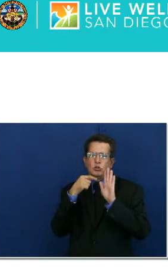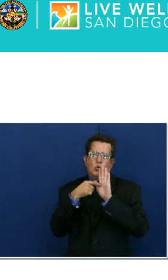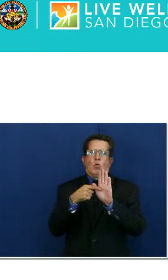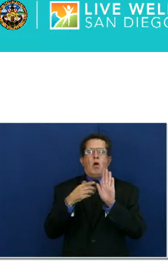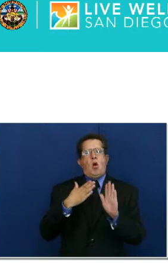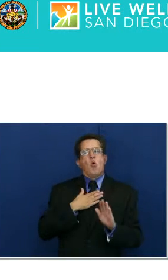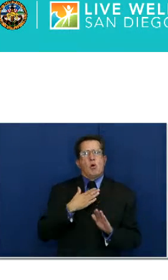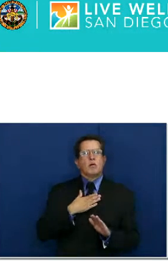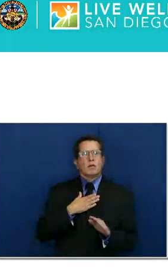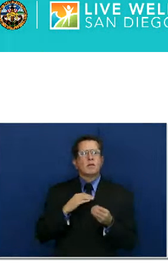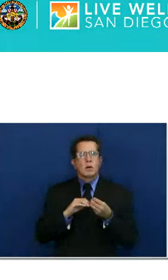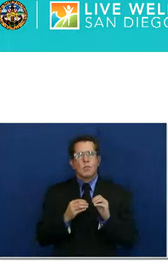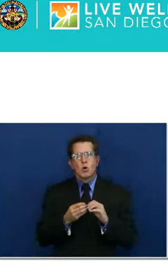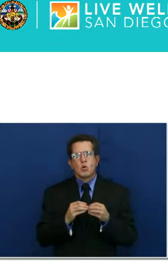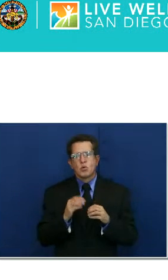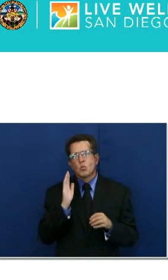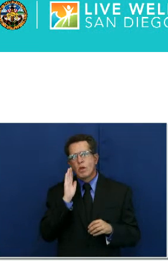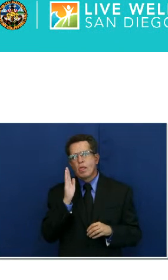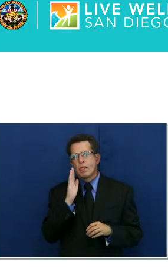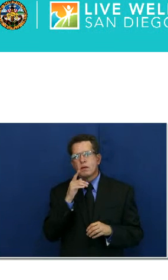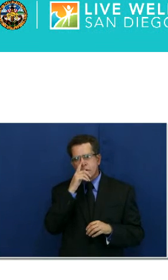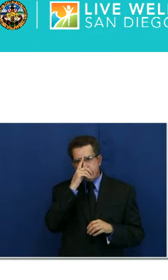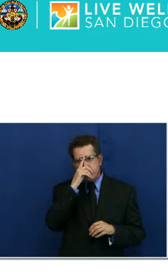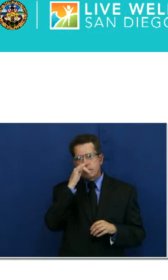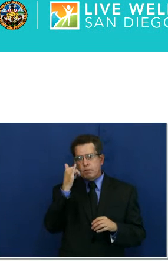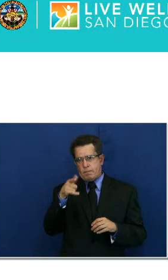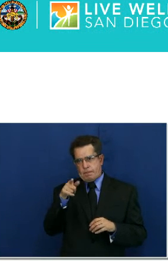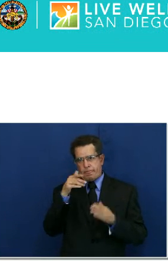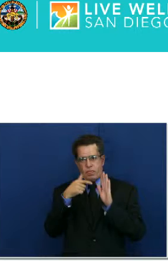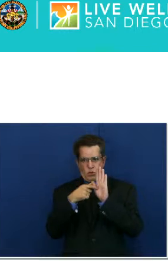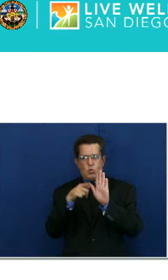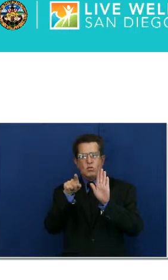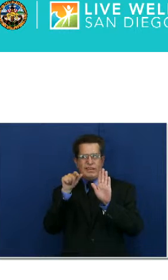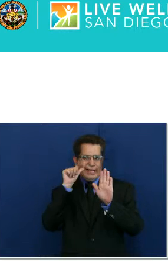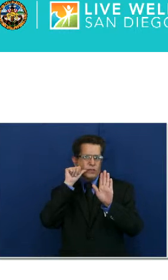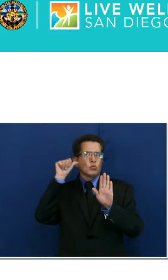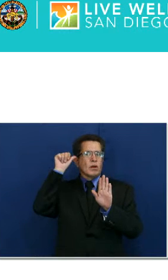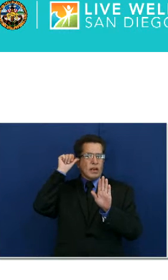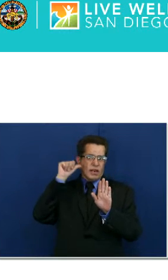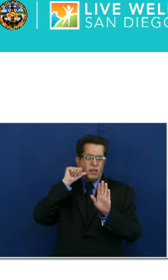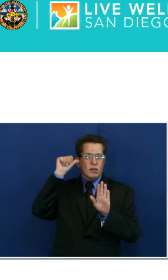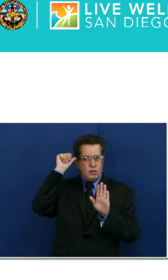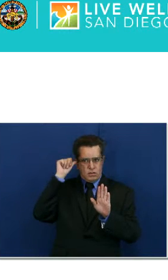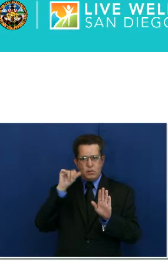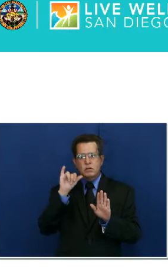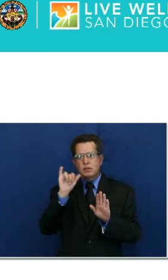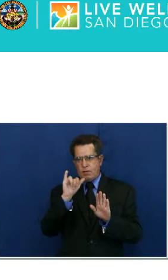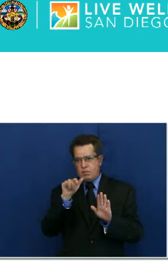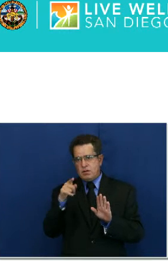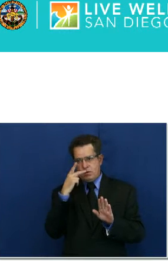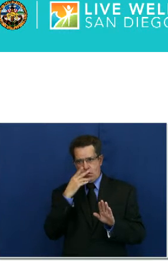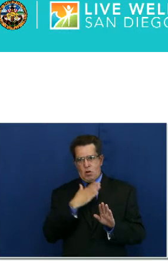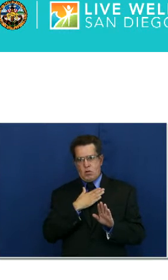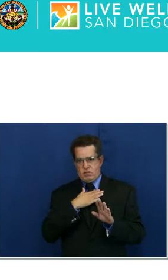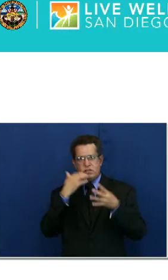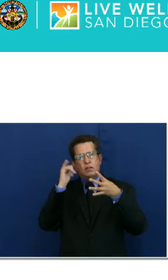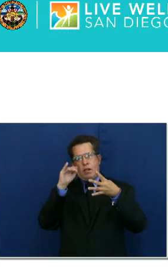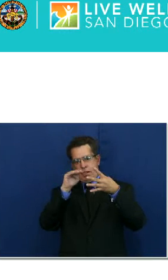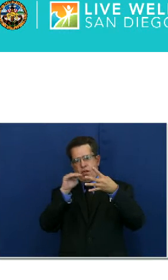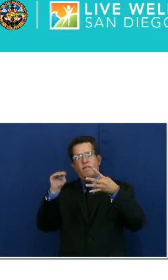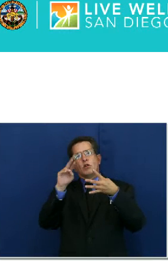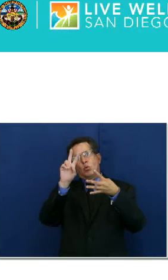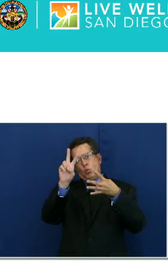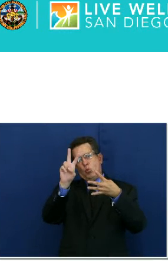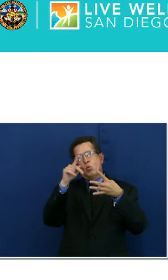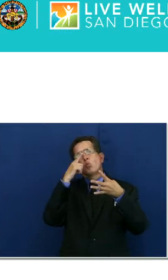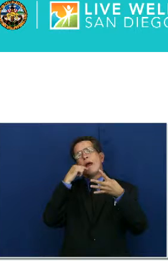So if we go to the next slide, as of yesterday, I think everybody knows that we still remain in Tier 2, or the red